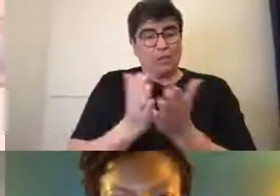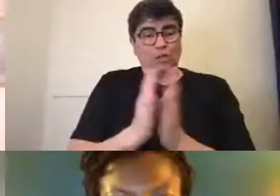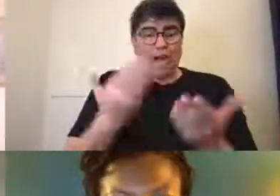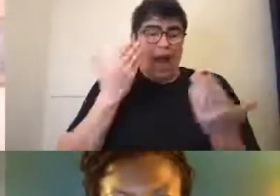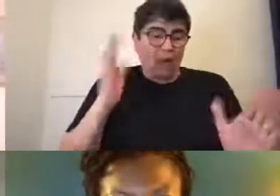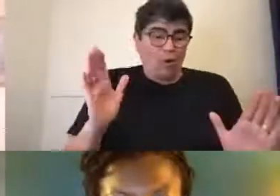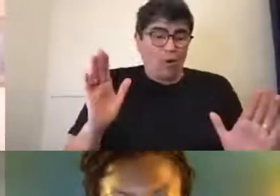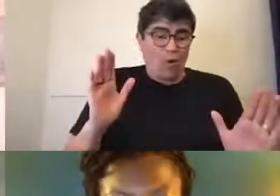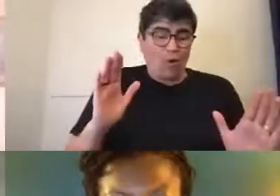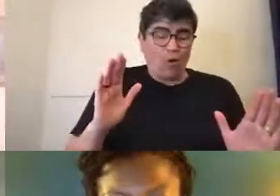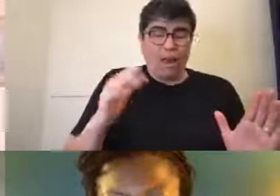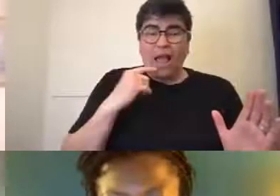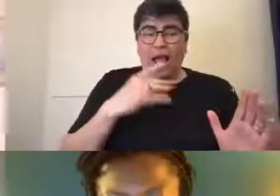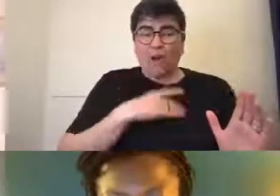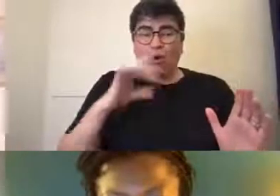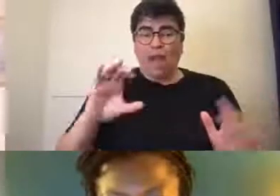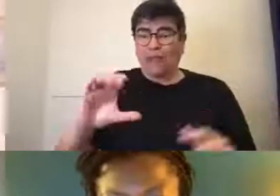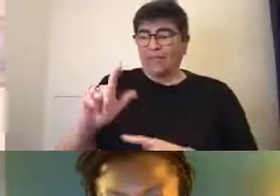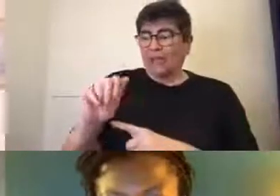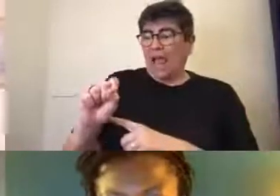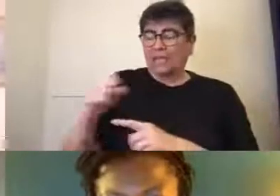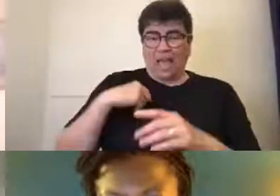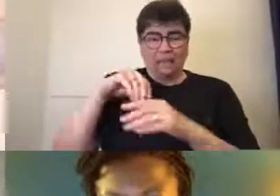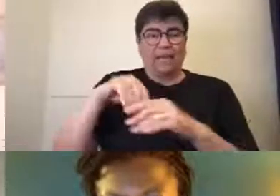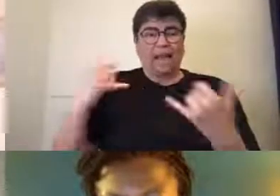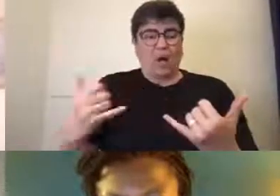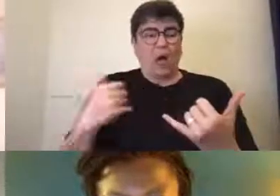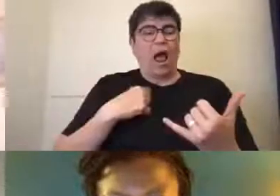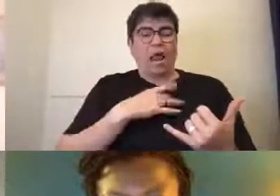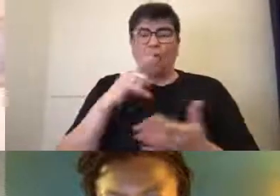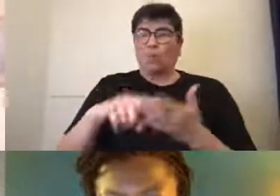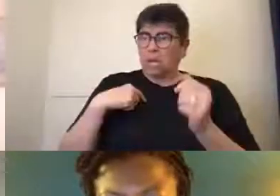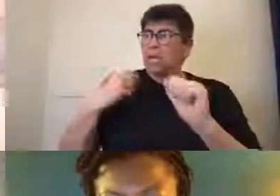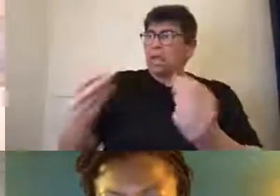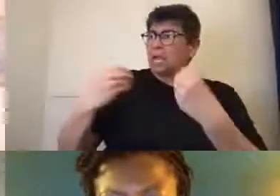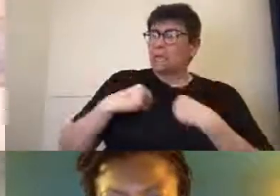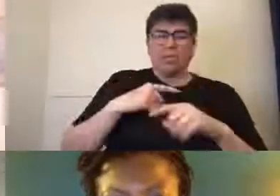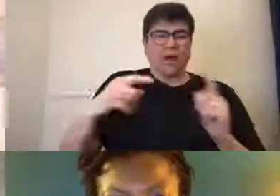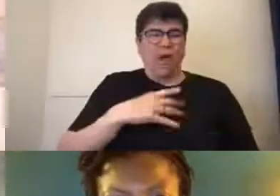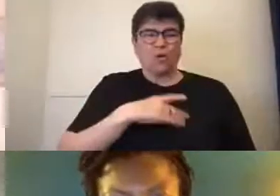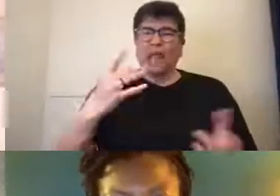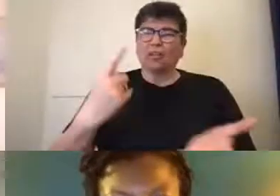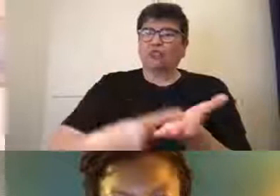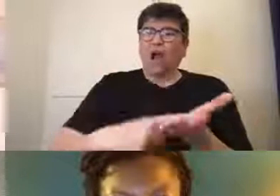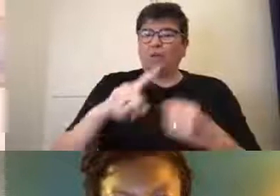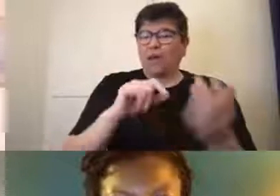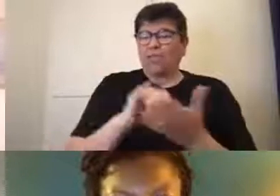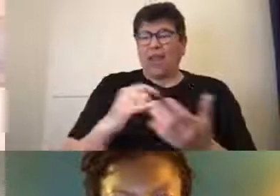know. I don't like the class that I'm in now. I like what it affords me, but I don't like to talk about it out